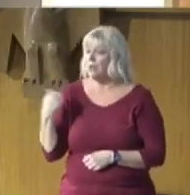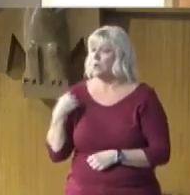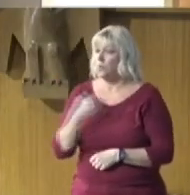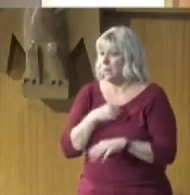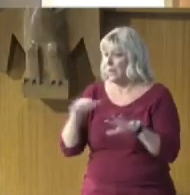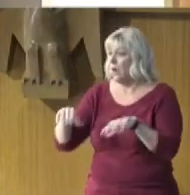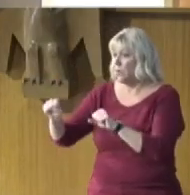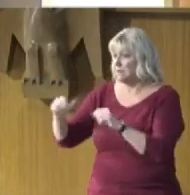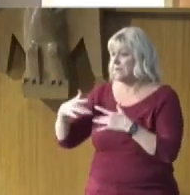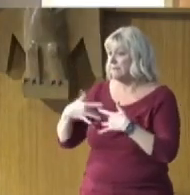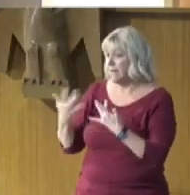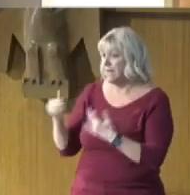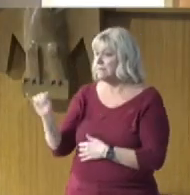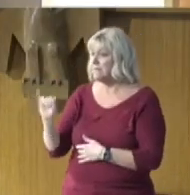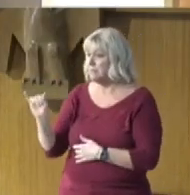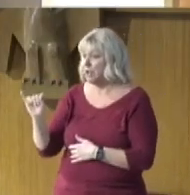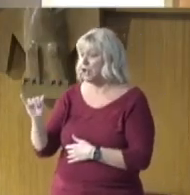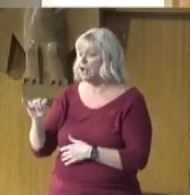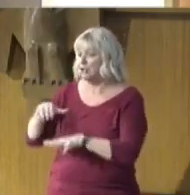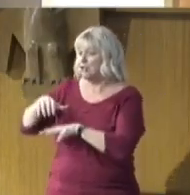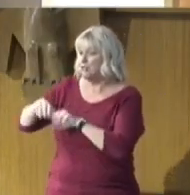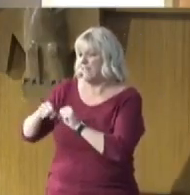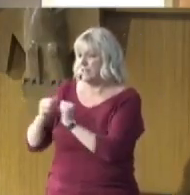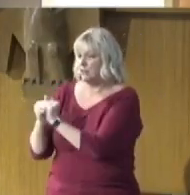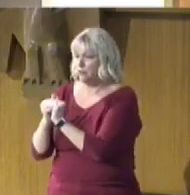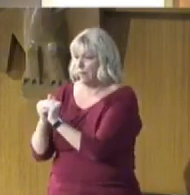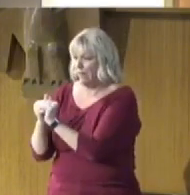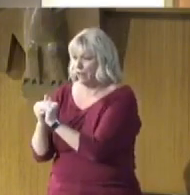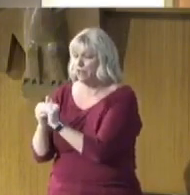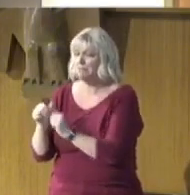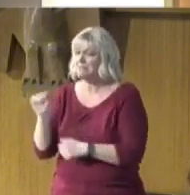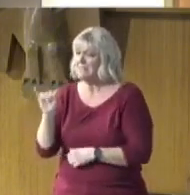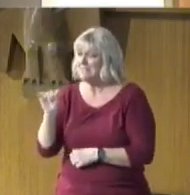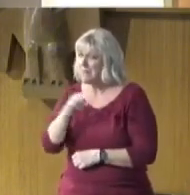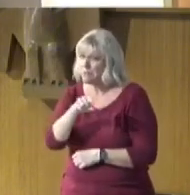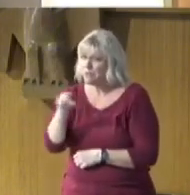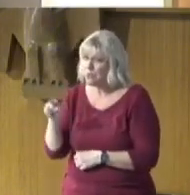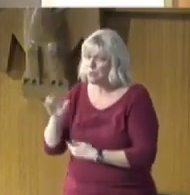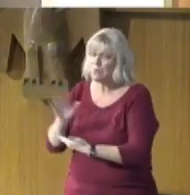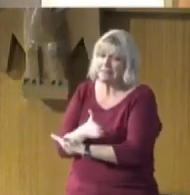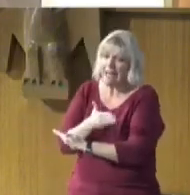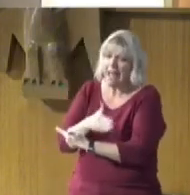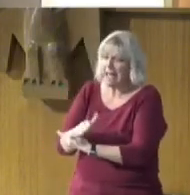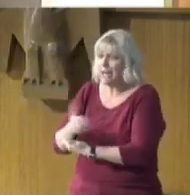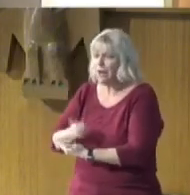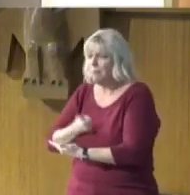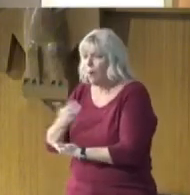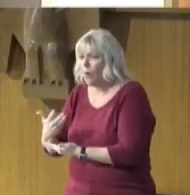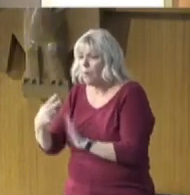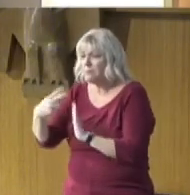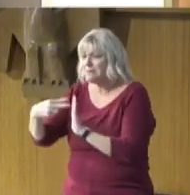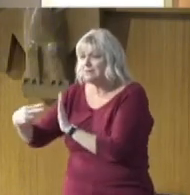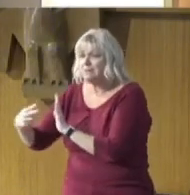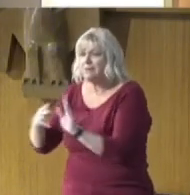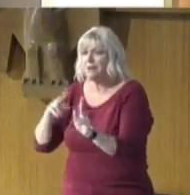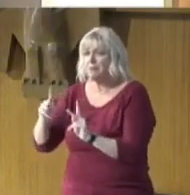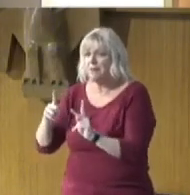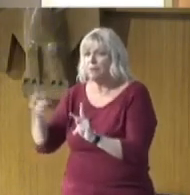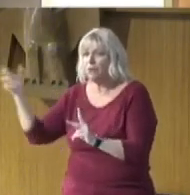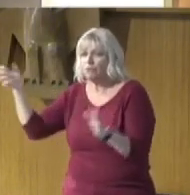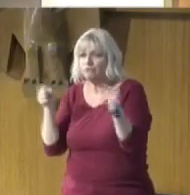Together. And we, just like you guys, we read poems, we sang songs, we had people from the congregation share a